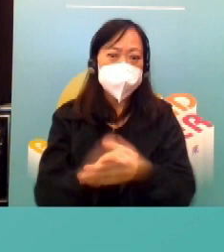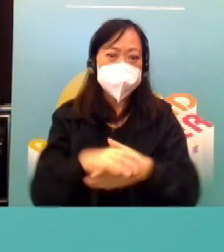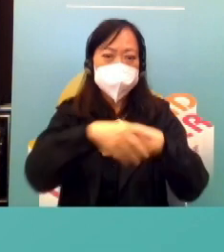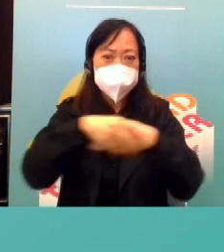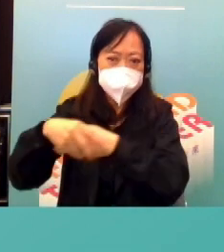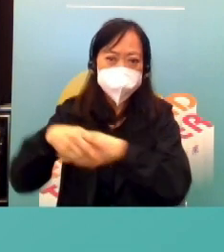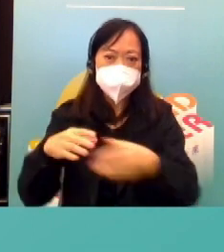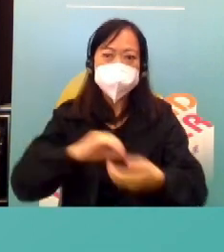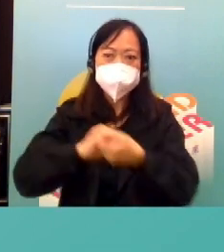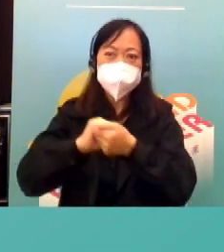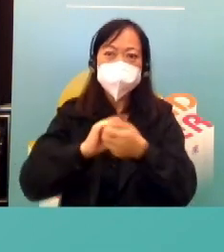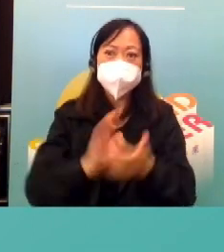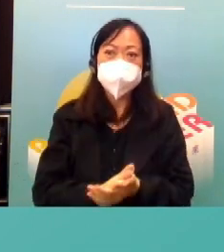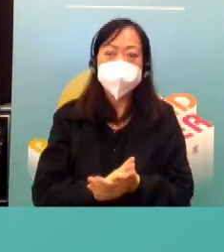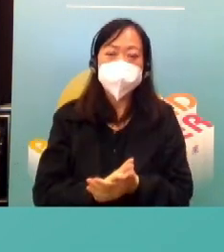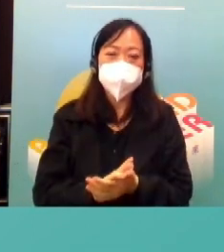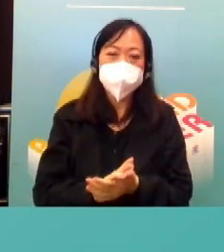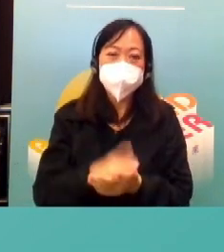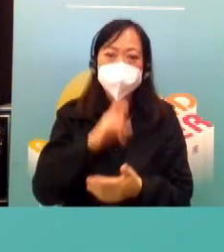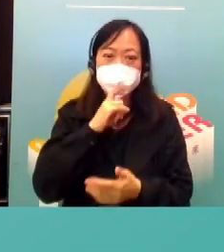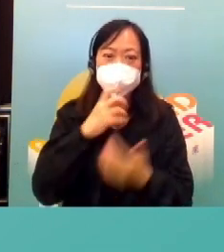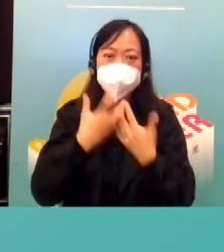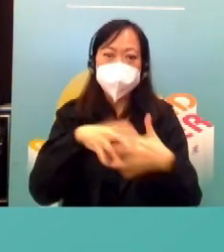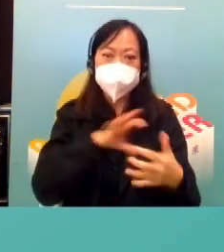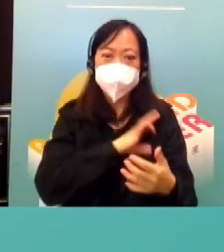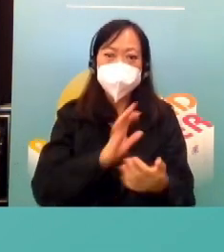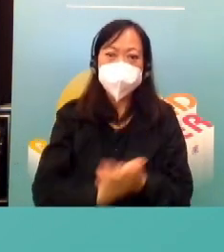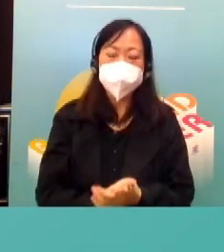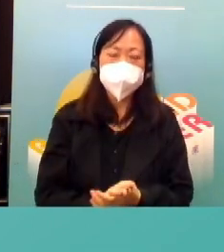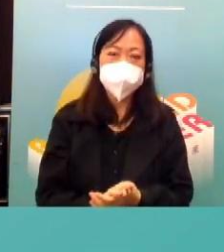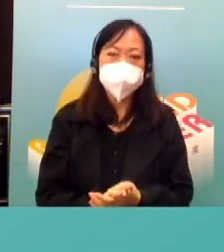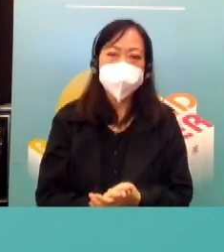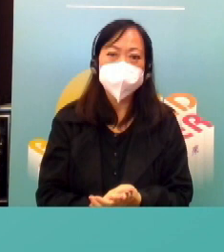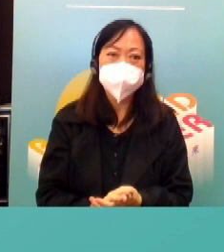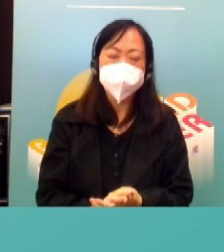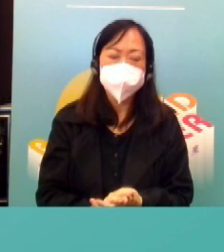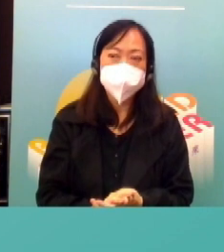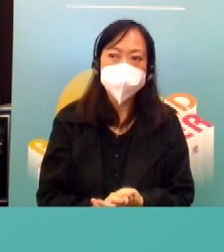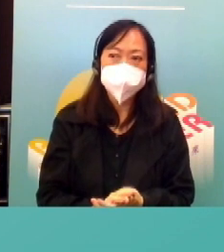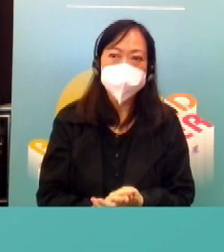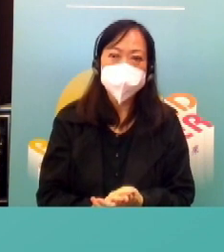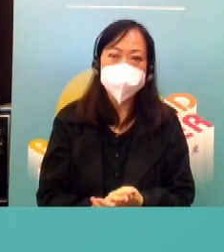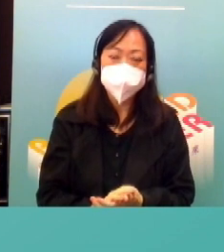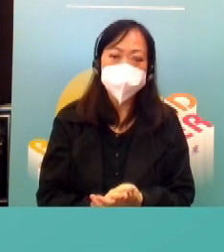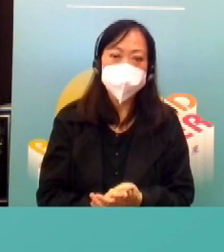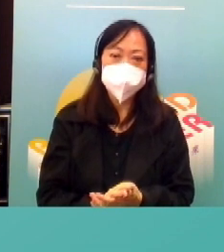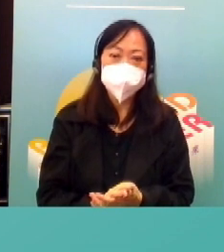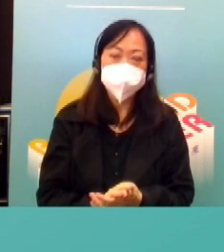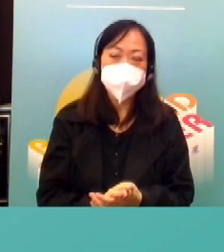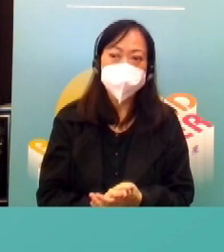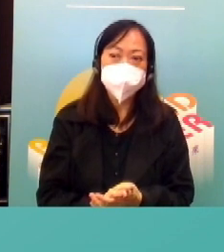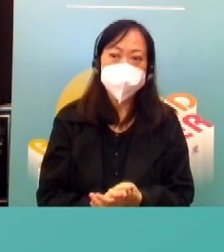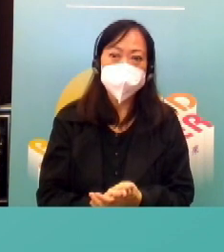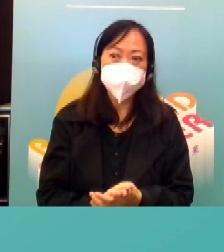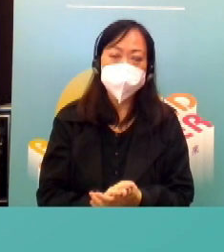organizations who have a religious principle not to accept Jockey Club's money, we managed